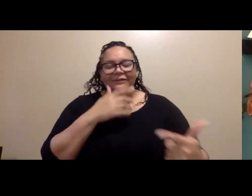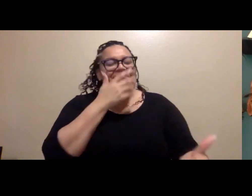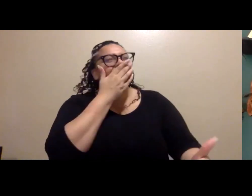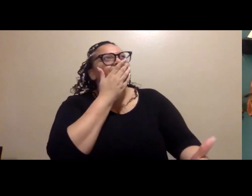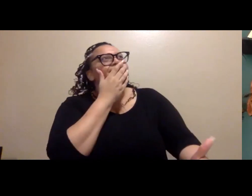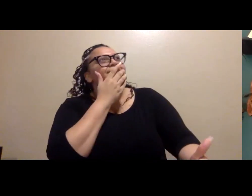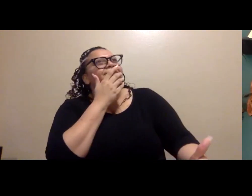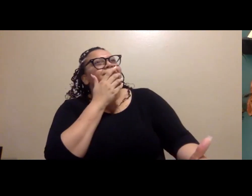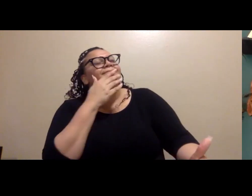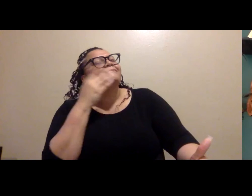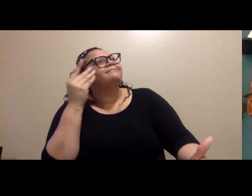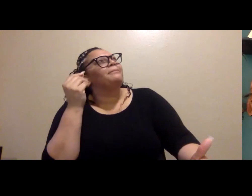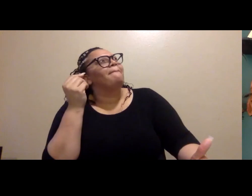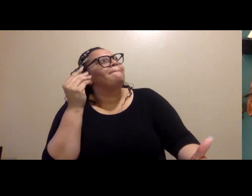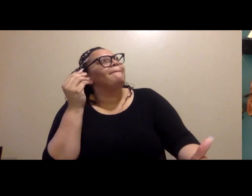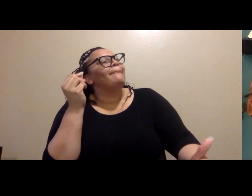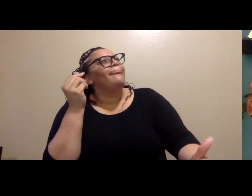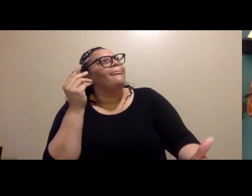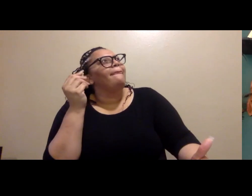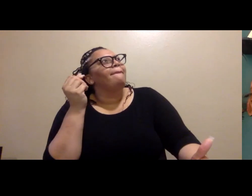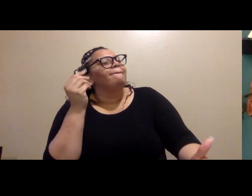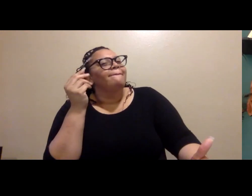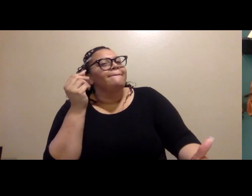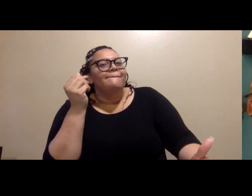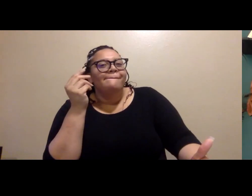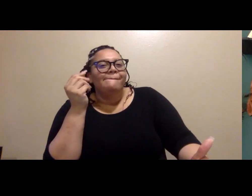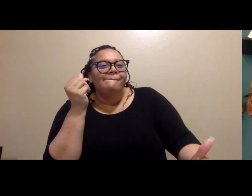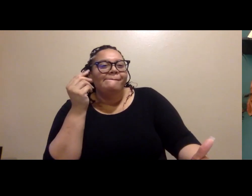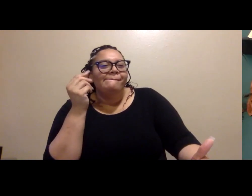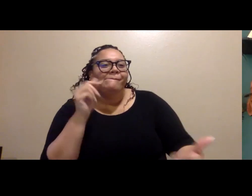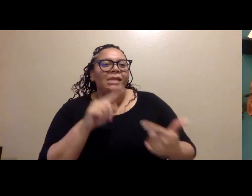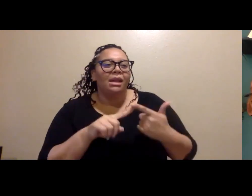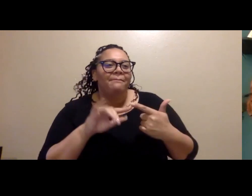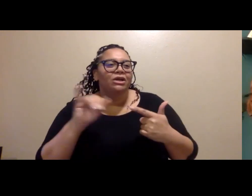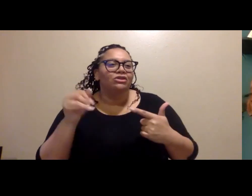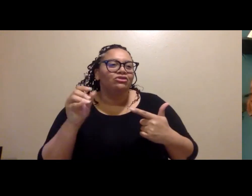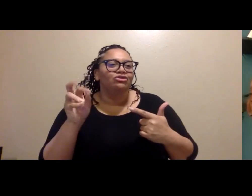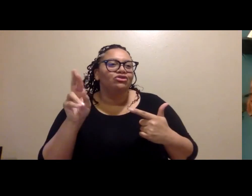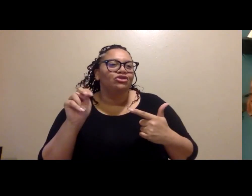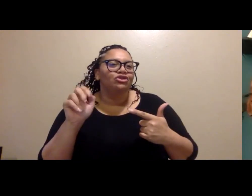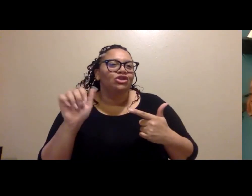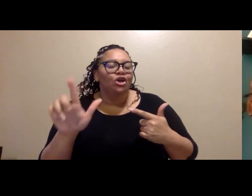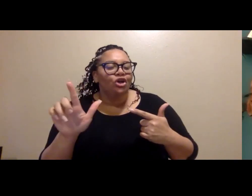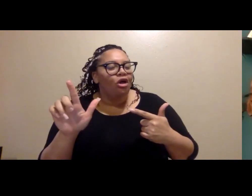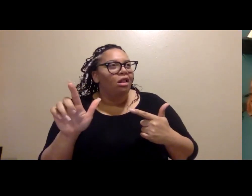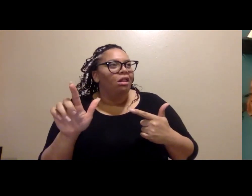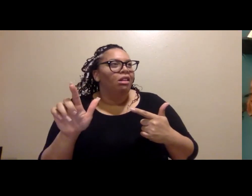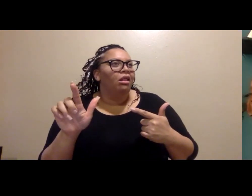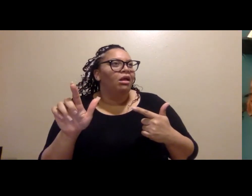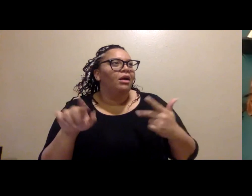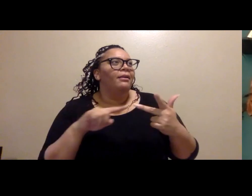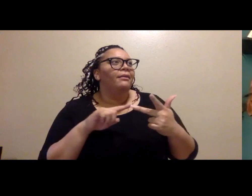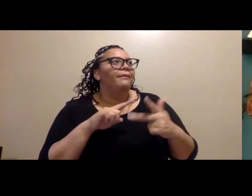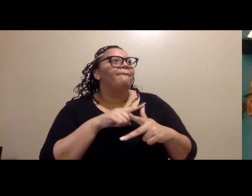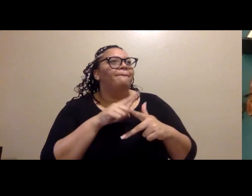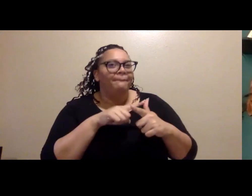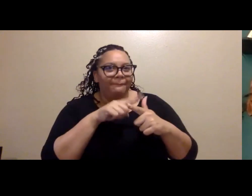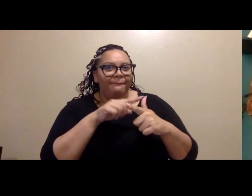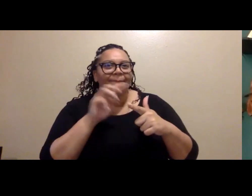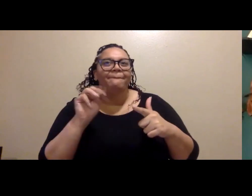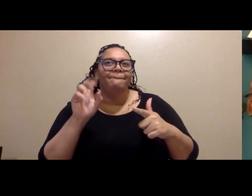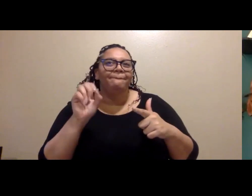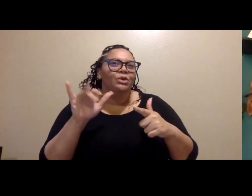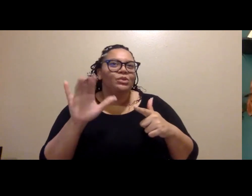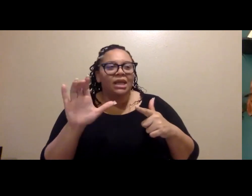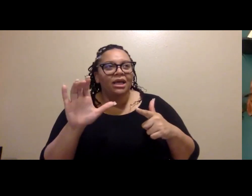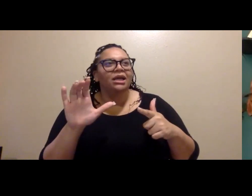things that I have to have? So there's my journal. There is music to play.